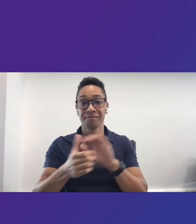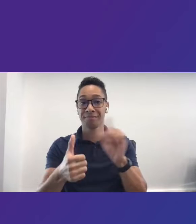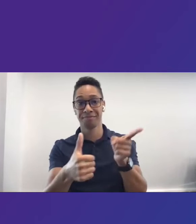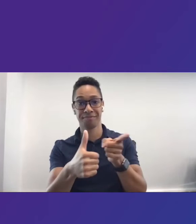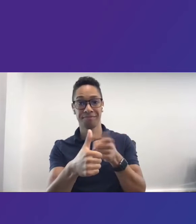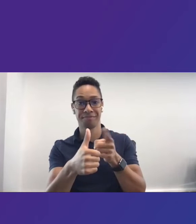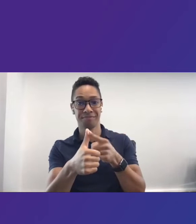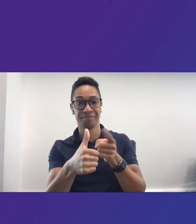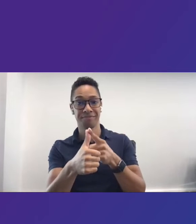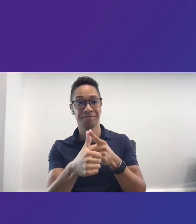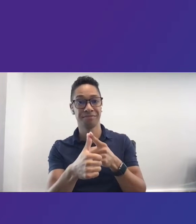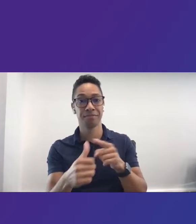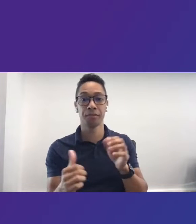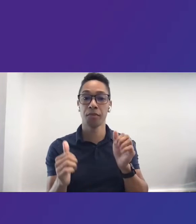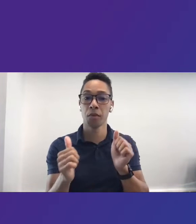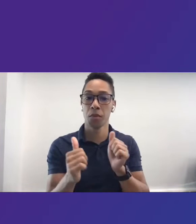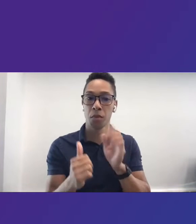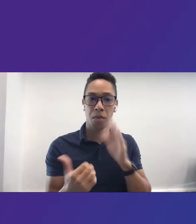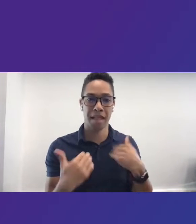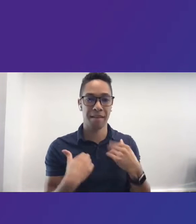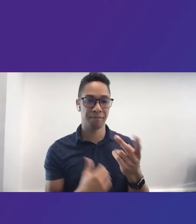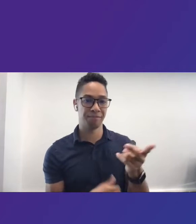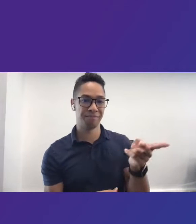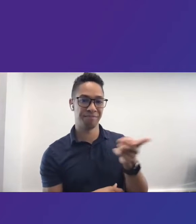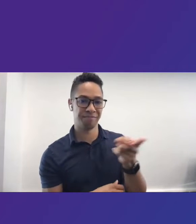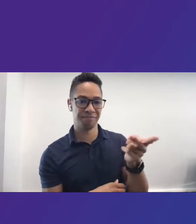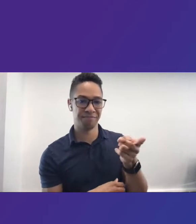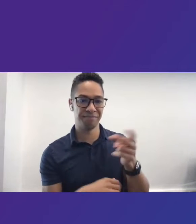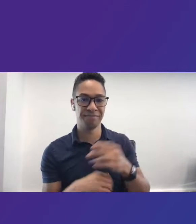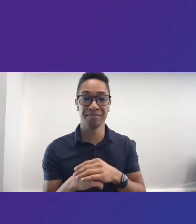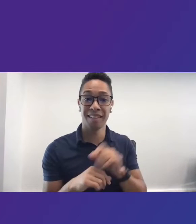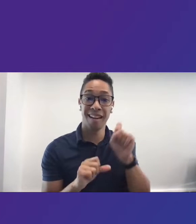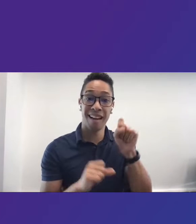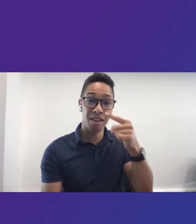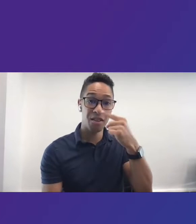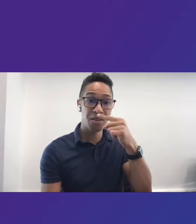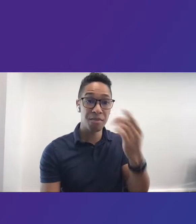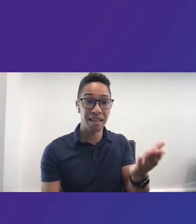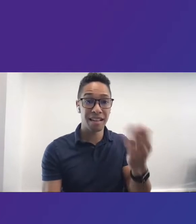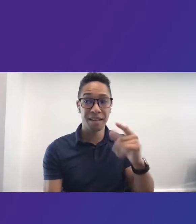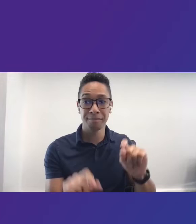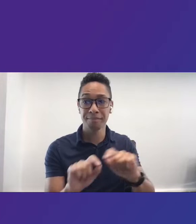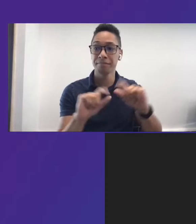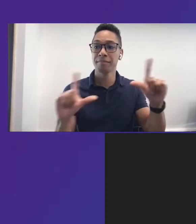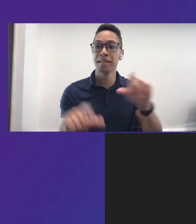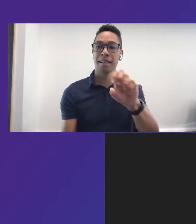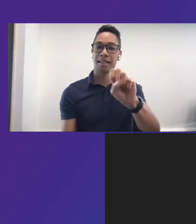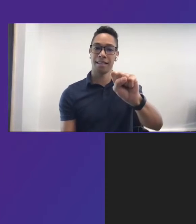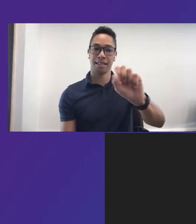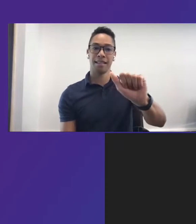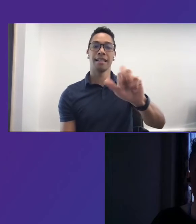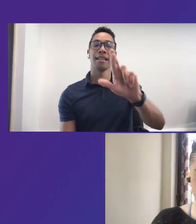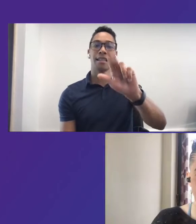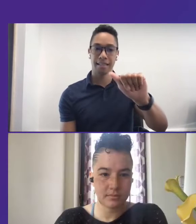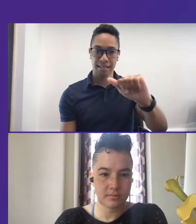Chen and Carmen Caceres. So I'll ask them to come on in.